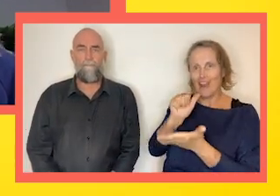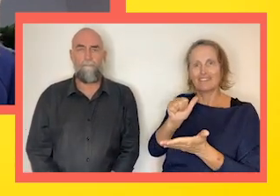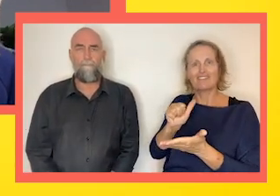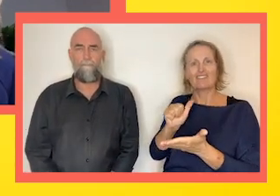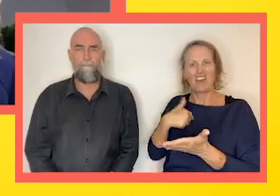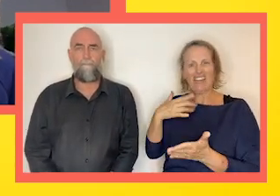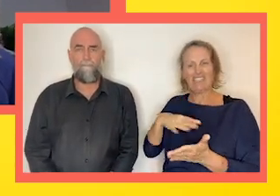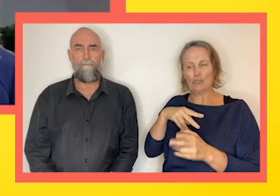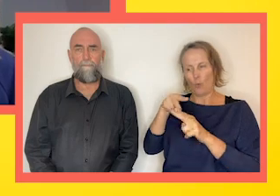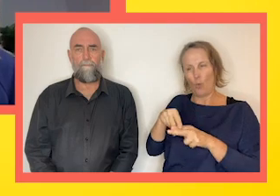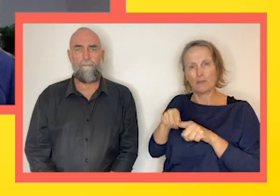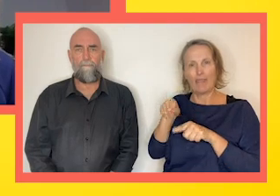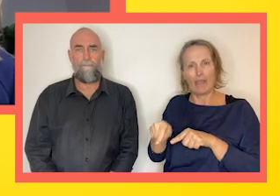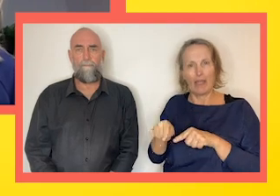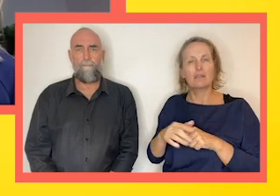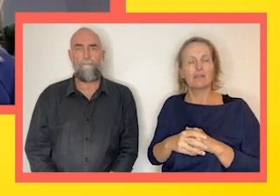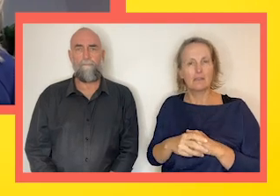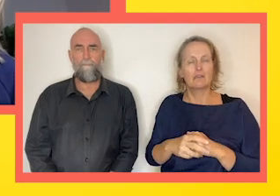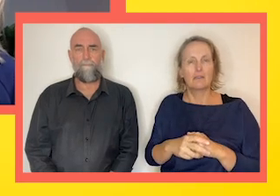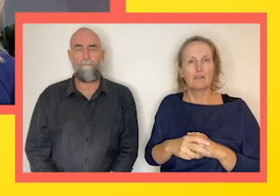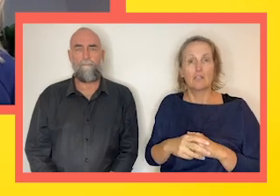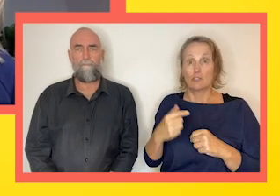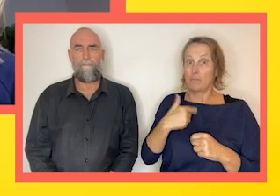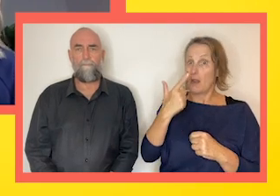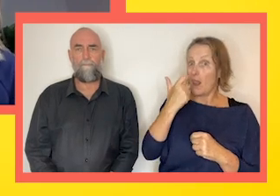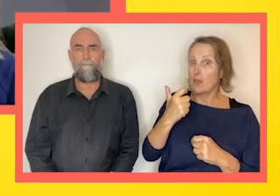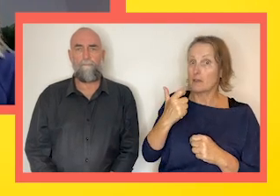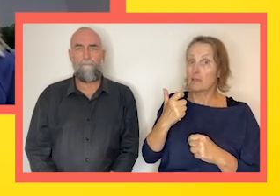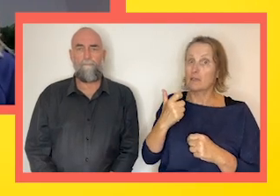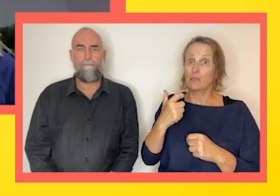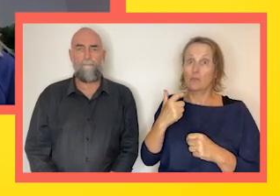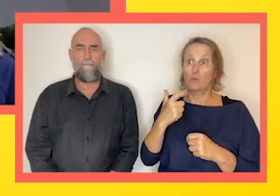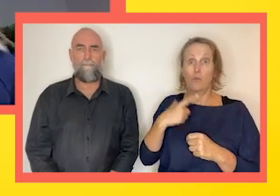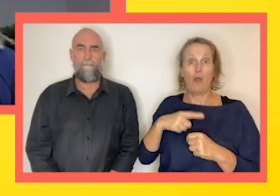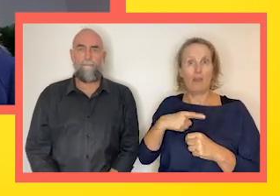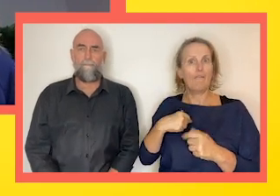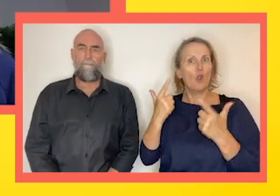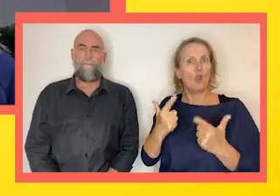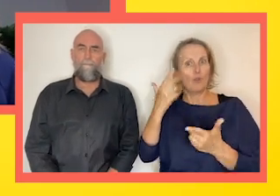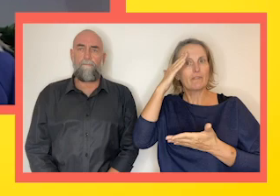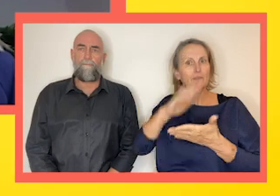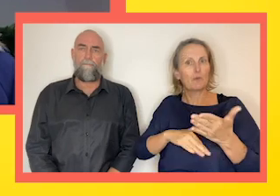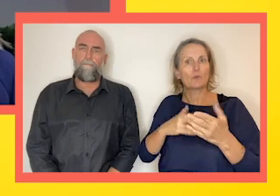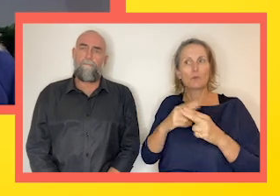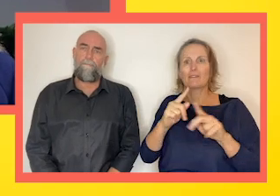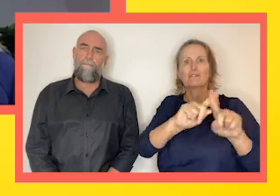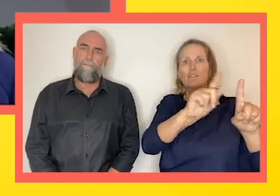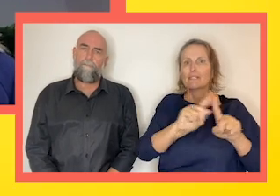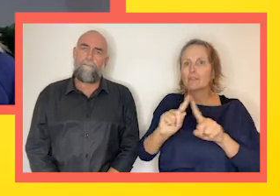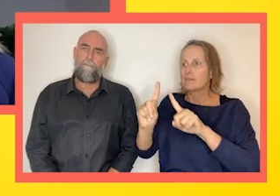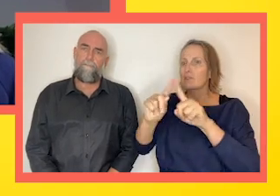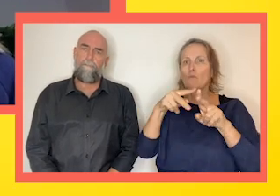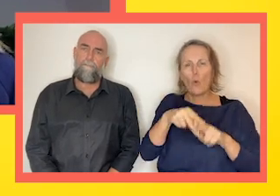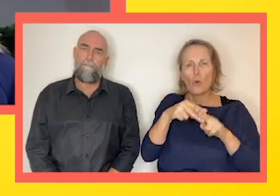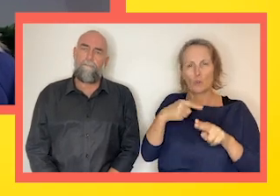out. And yeah, I think I'm fortunate that I've had a lot of experience with a lot of different horses,